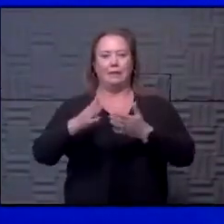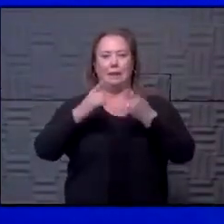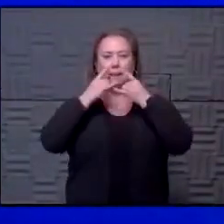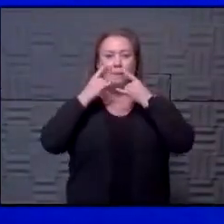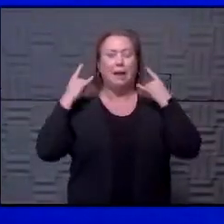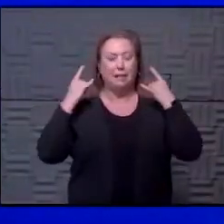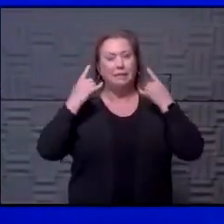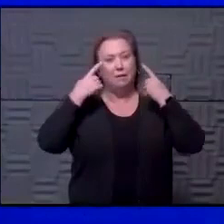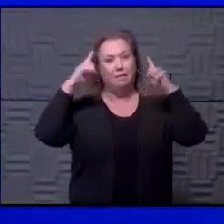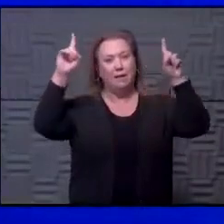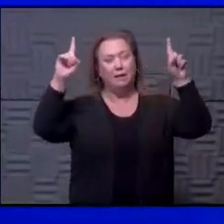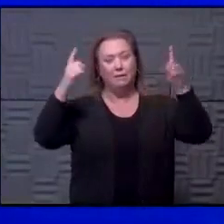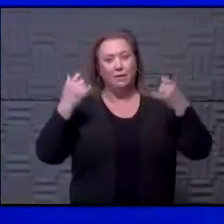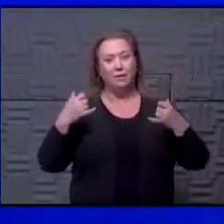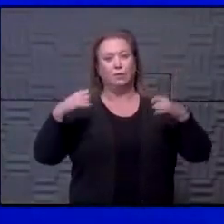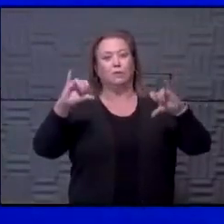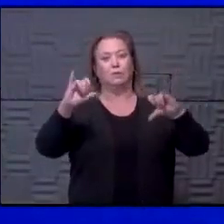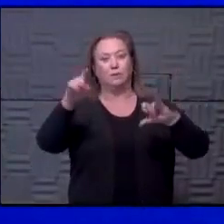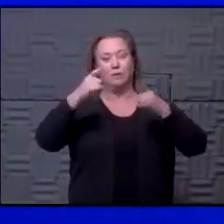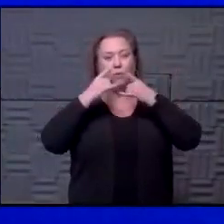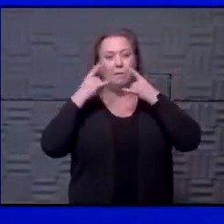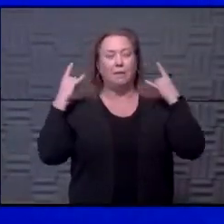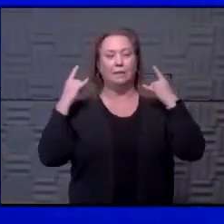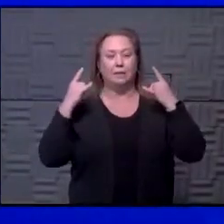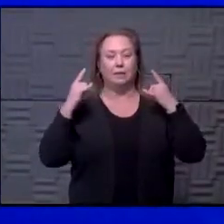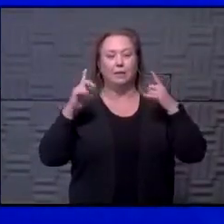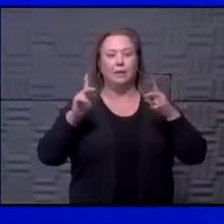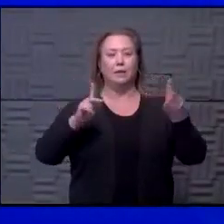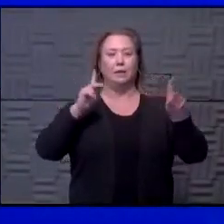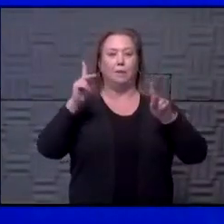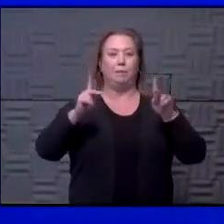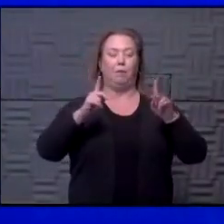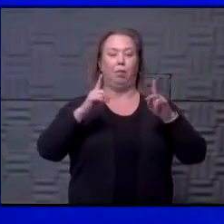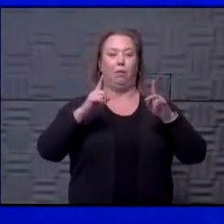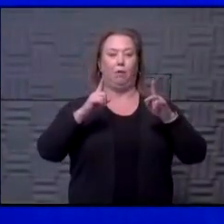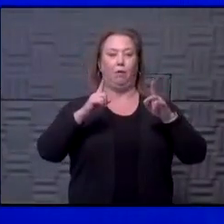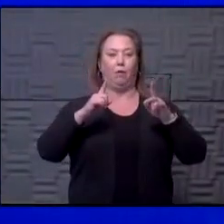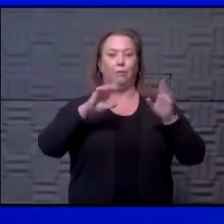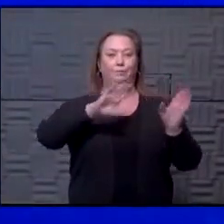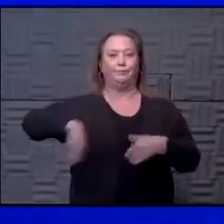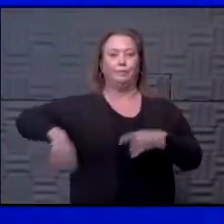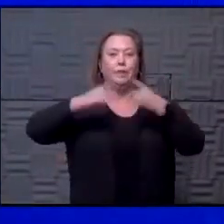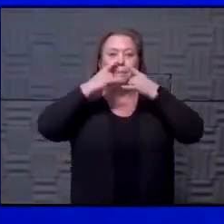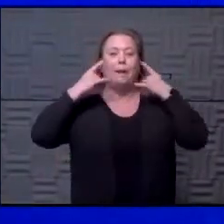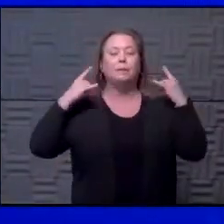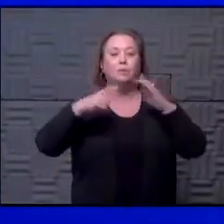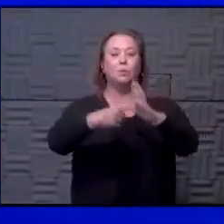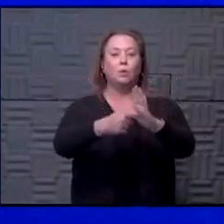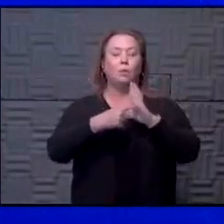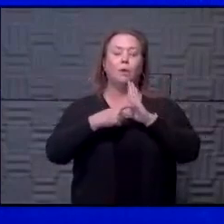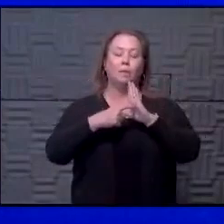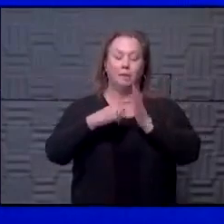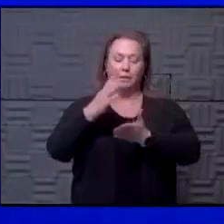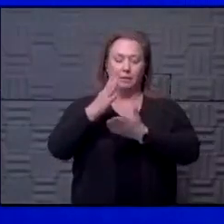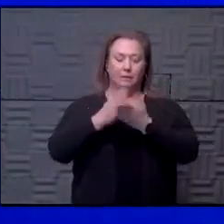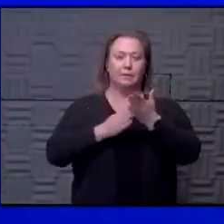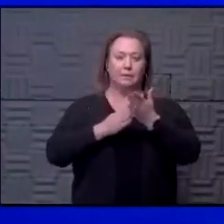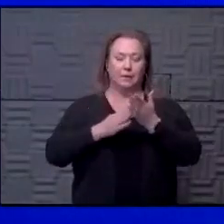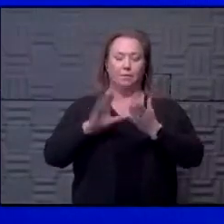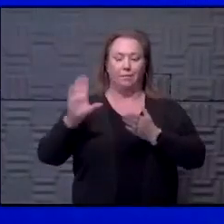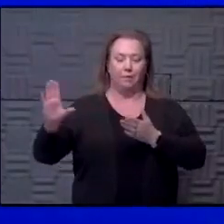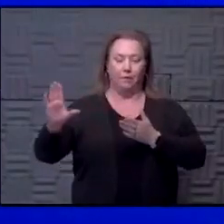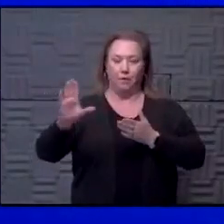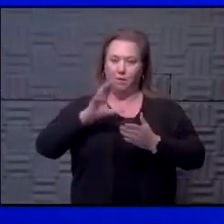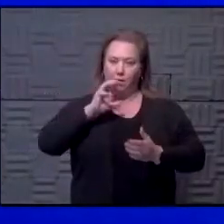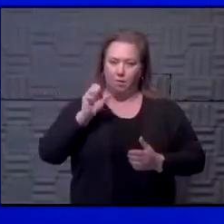Masks work, and you still ought to be masked. Even if people are lifting mask mandates in some states, and perhaps they do have Neanderthal thinking,